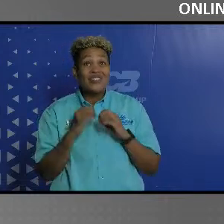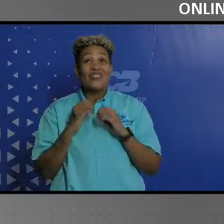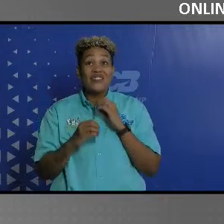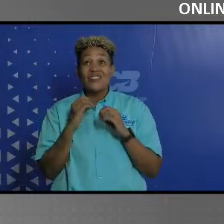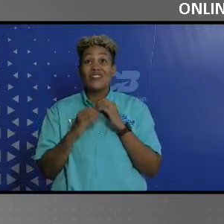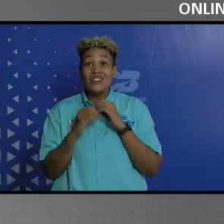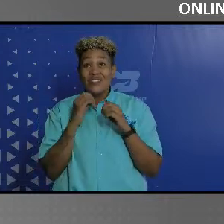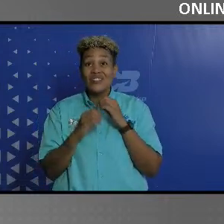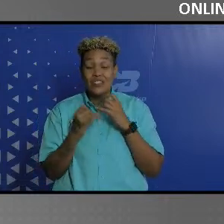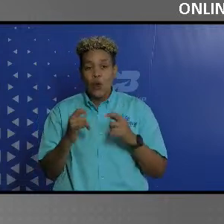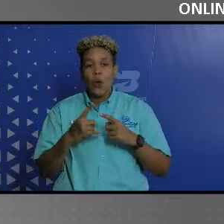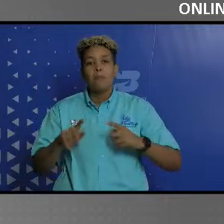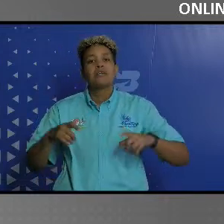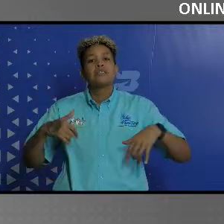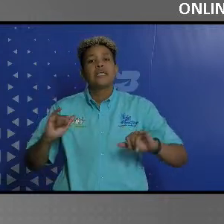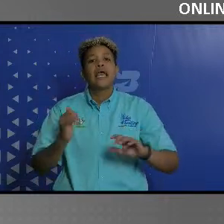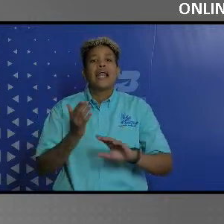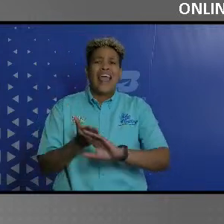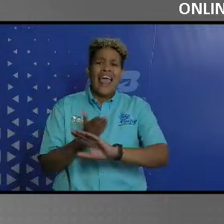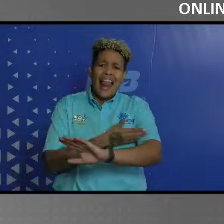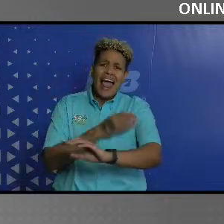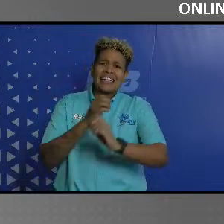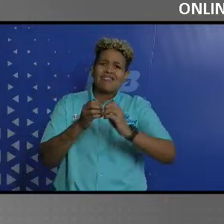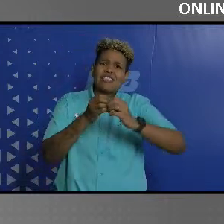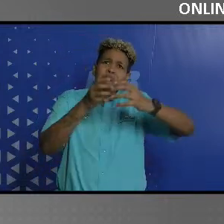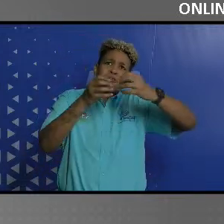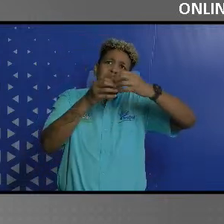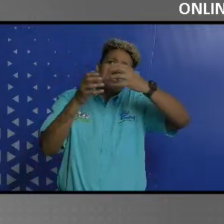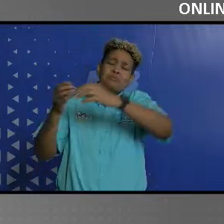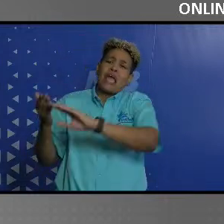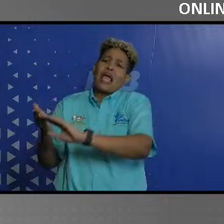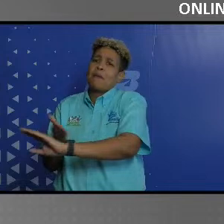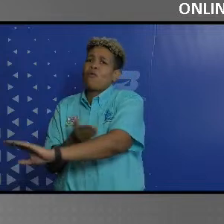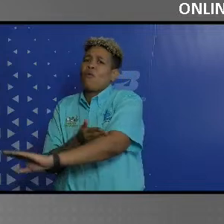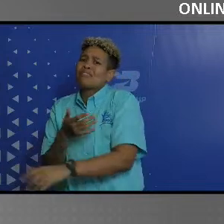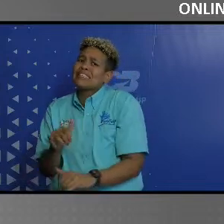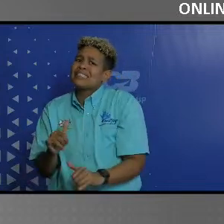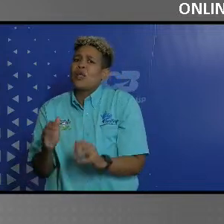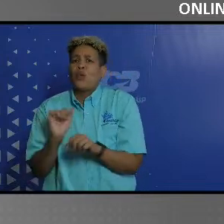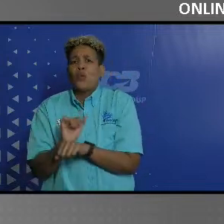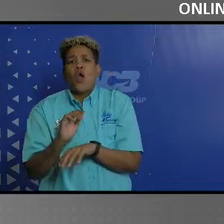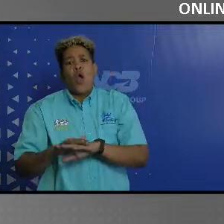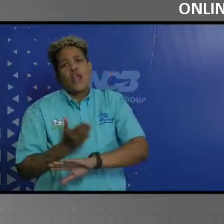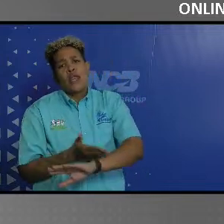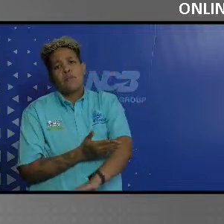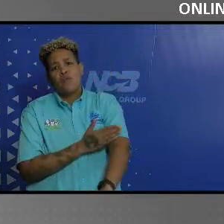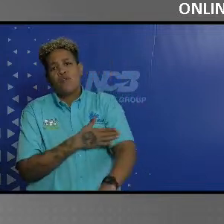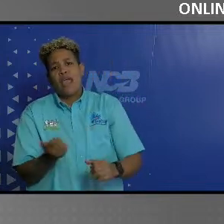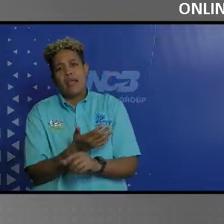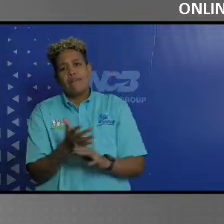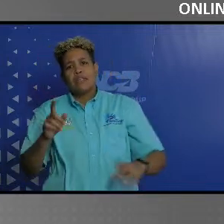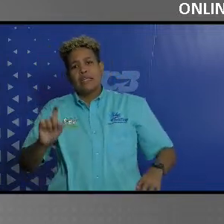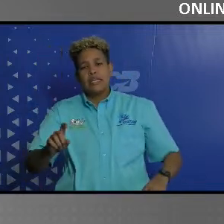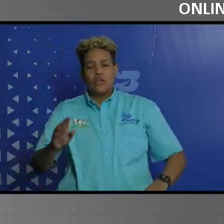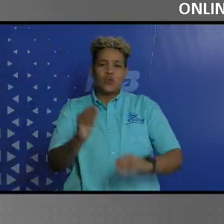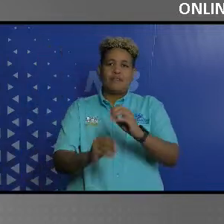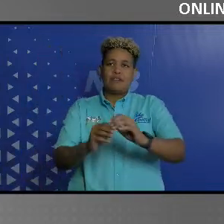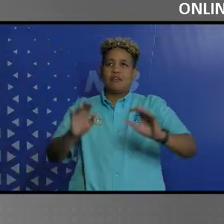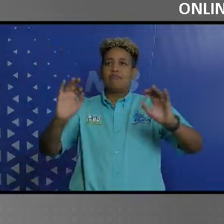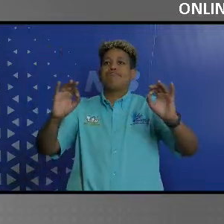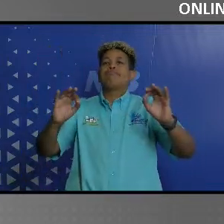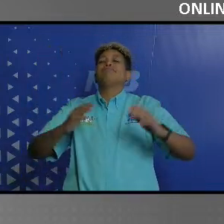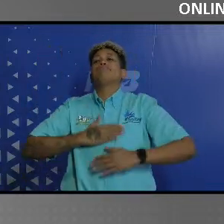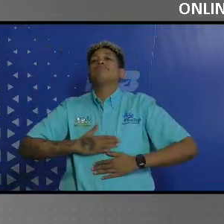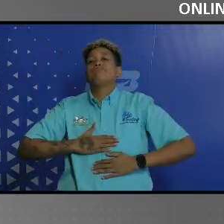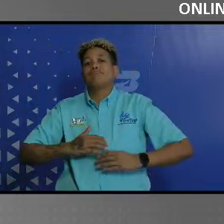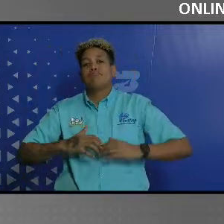still enhancing the engines and improving on all of the things that make the flight an enjoyable